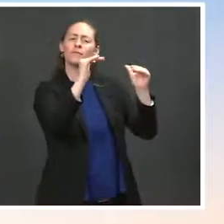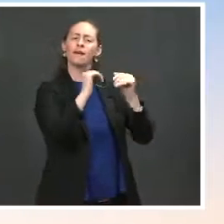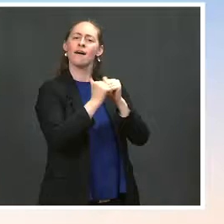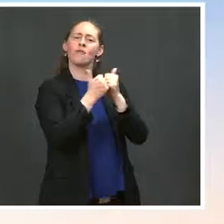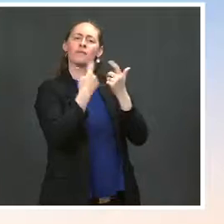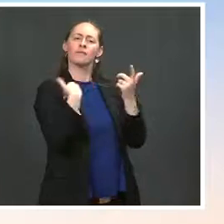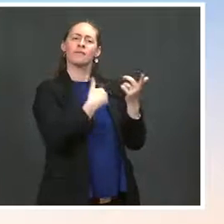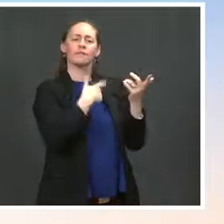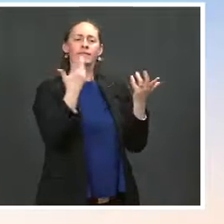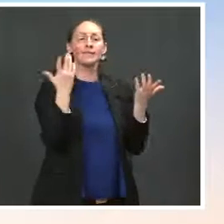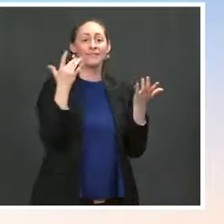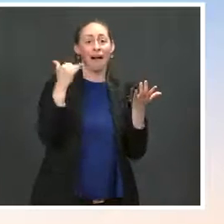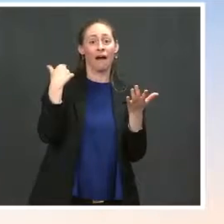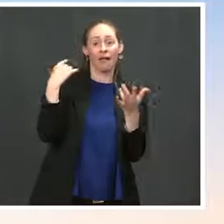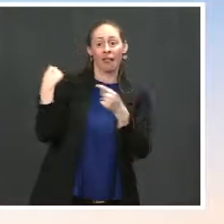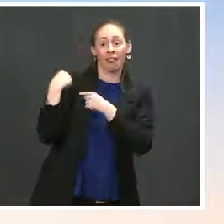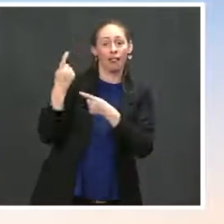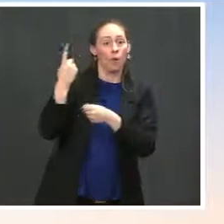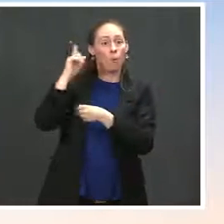we're finishing.